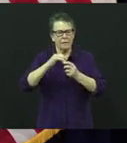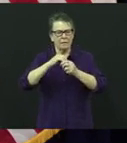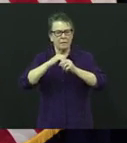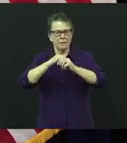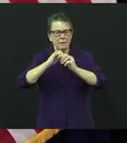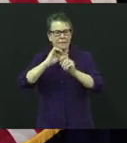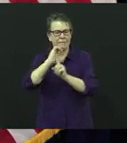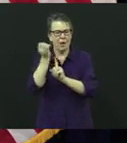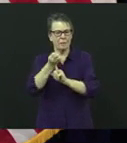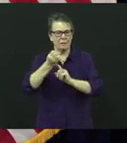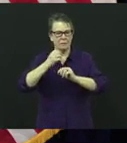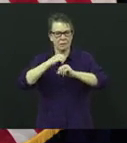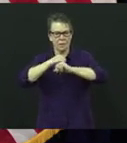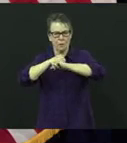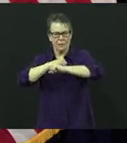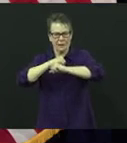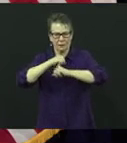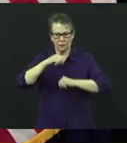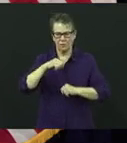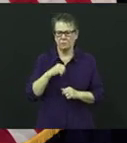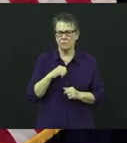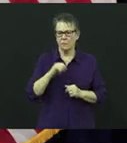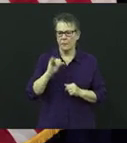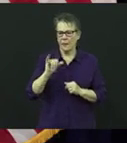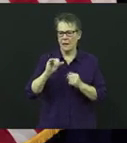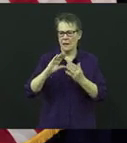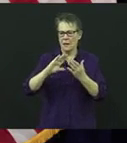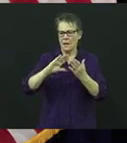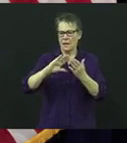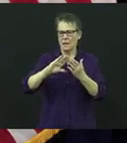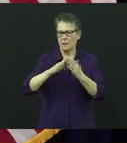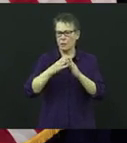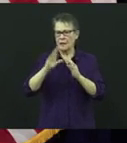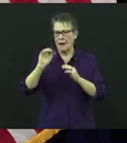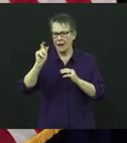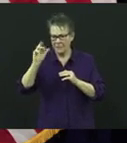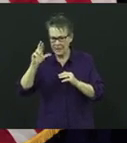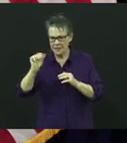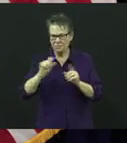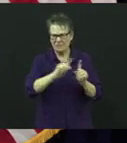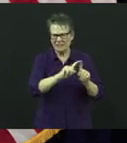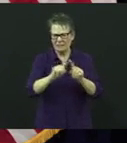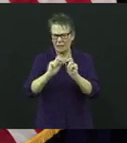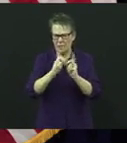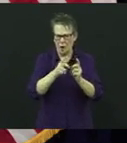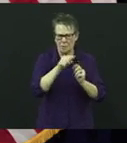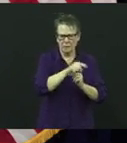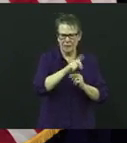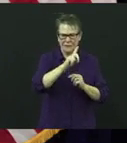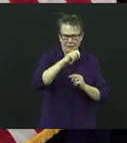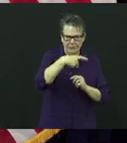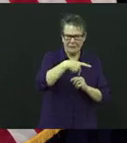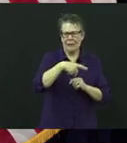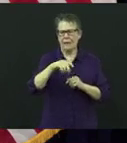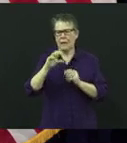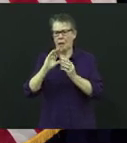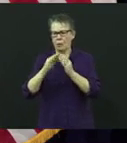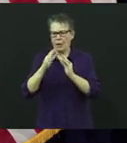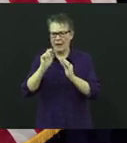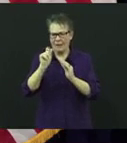all municipal water utilities calling on them to voluntarily suspend all water shutoffs